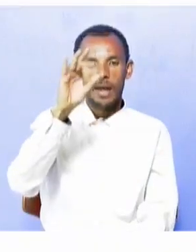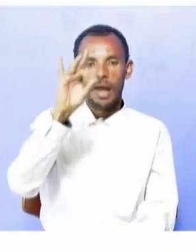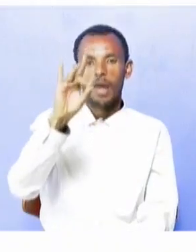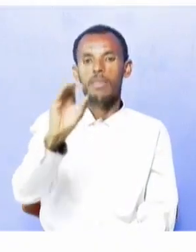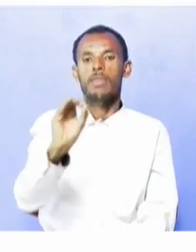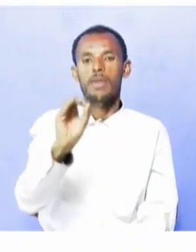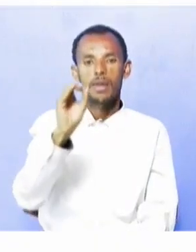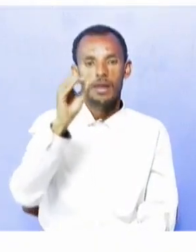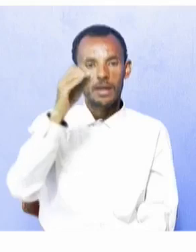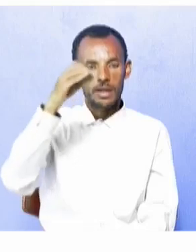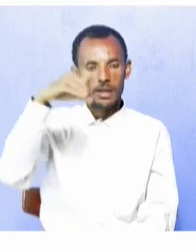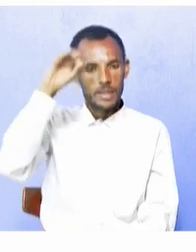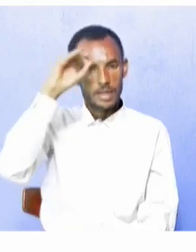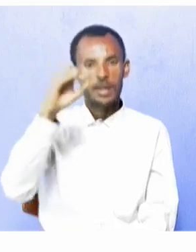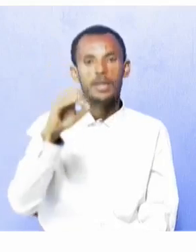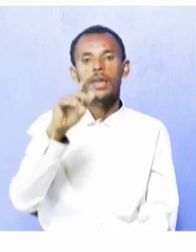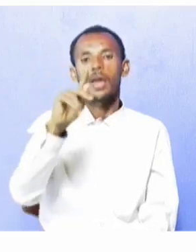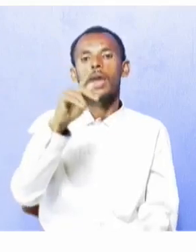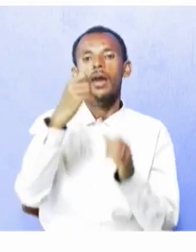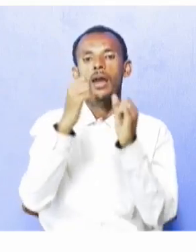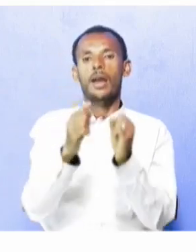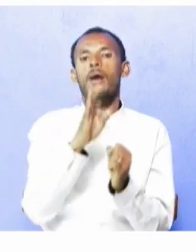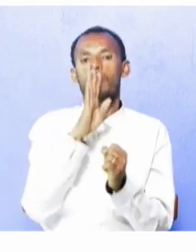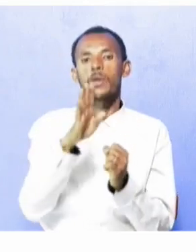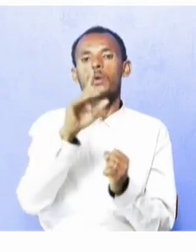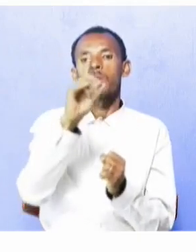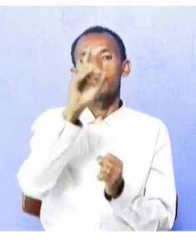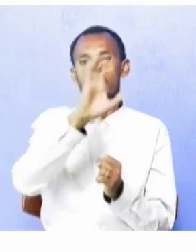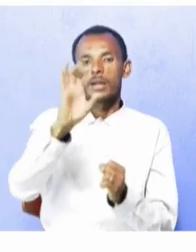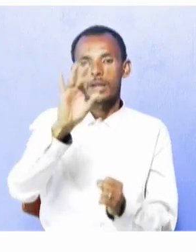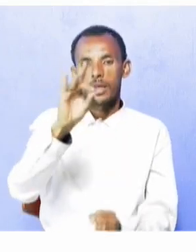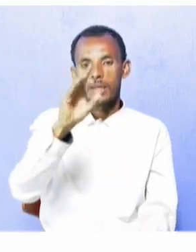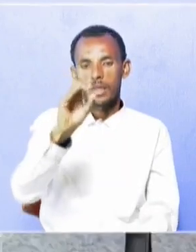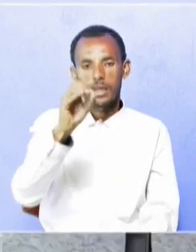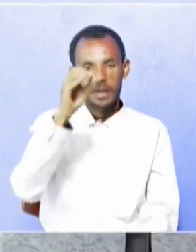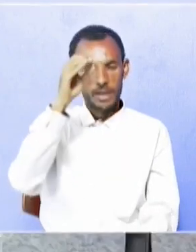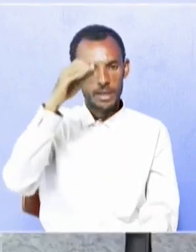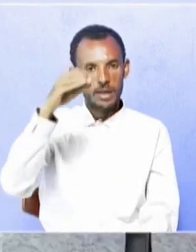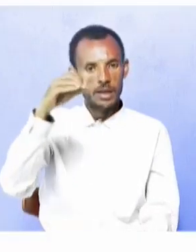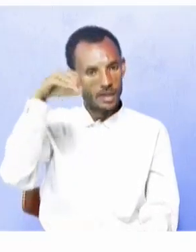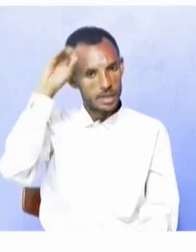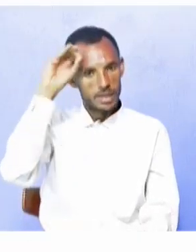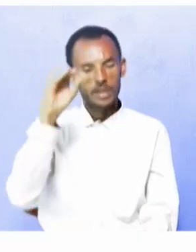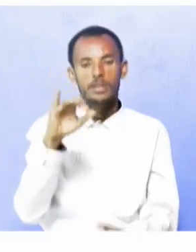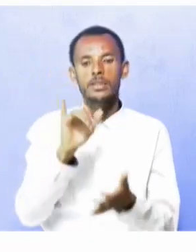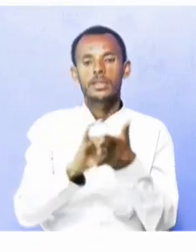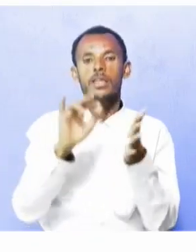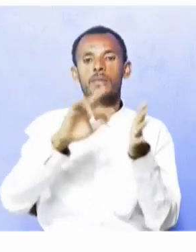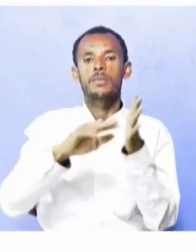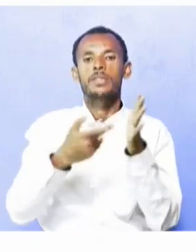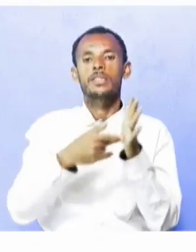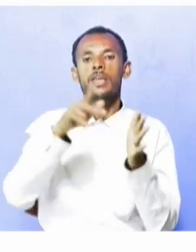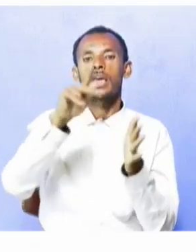be 180 degree minus 100 degree. That means K is 80